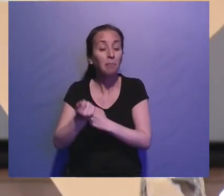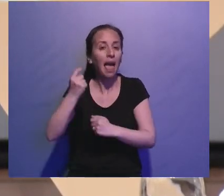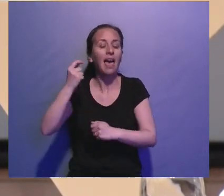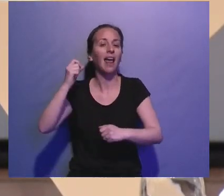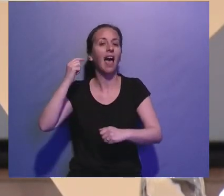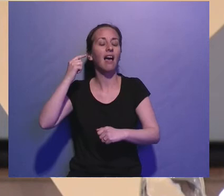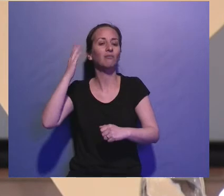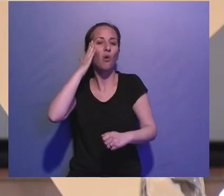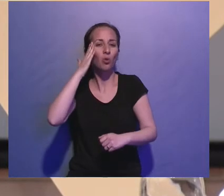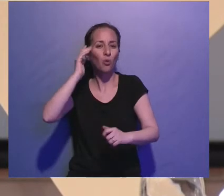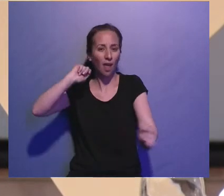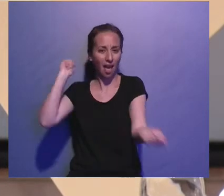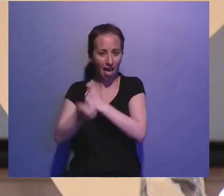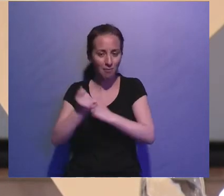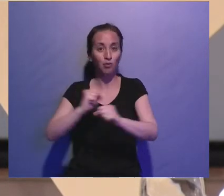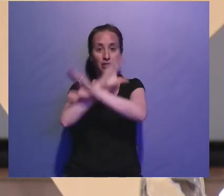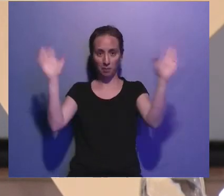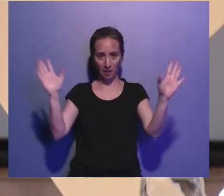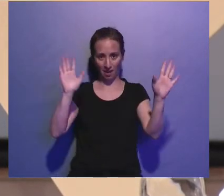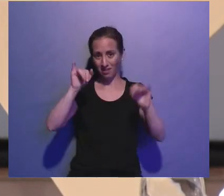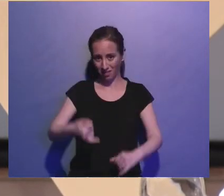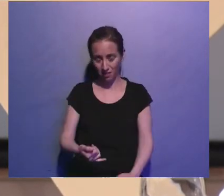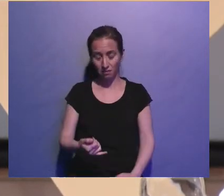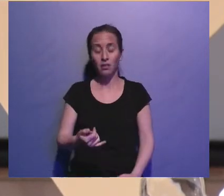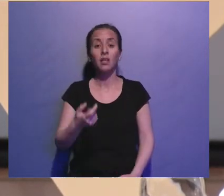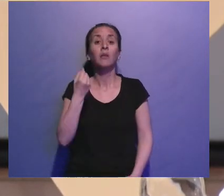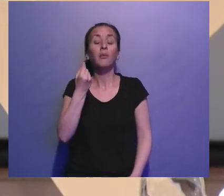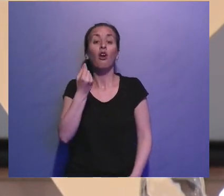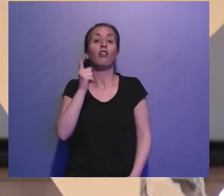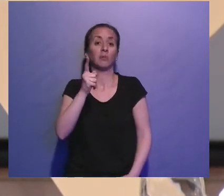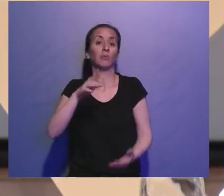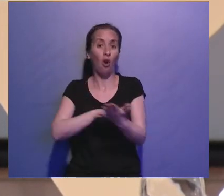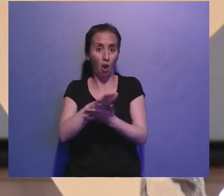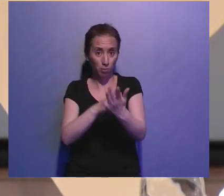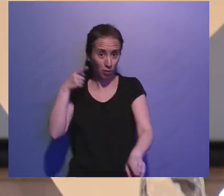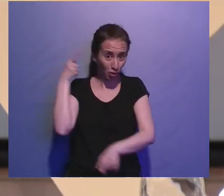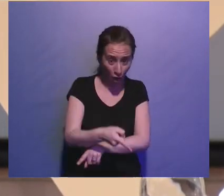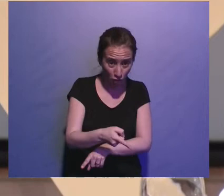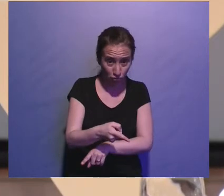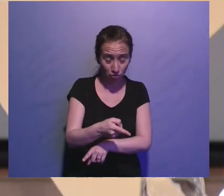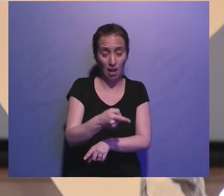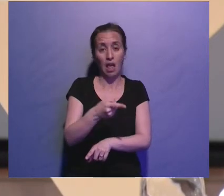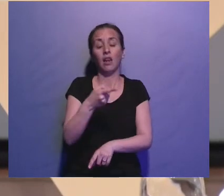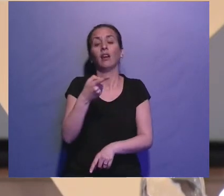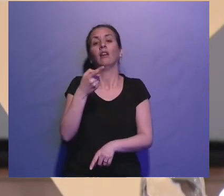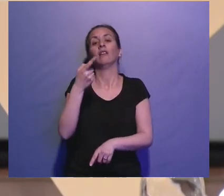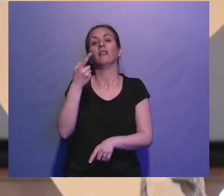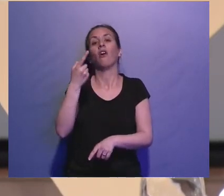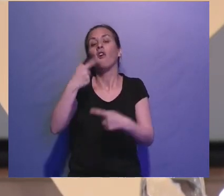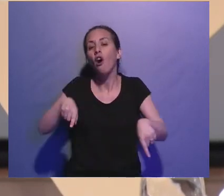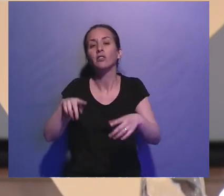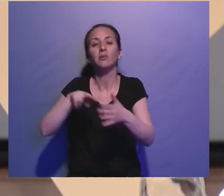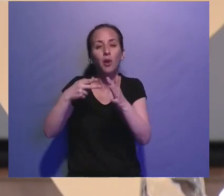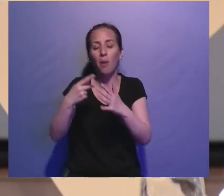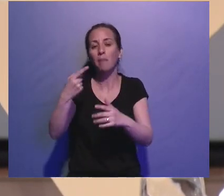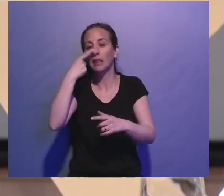corruption and getting information about conflicts of interest is often the first way that people get involved in advocating for open